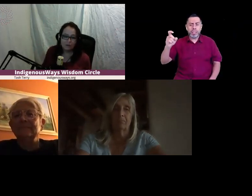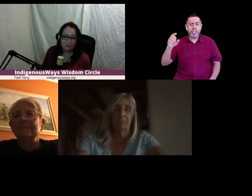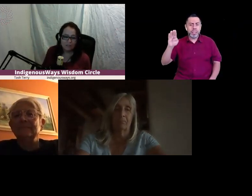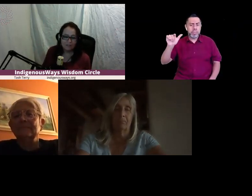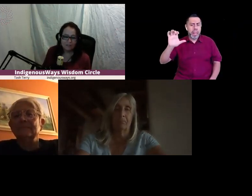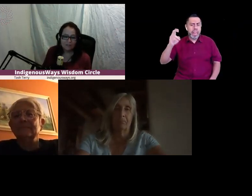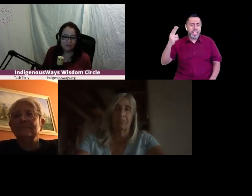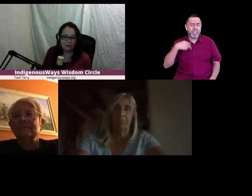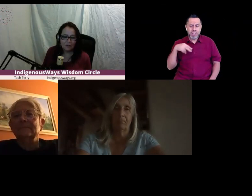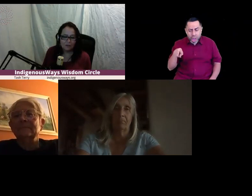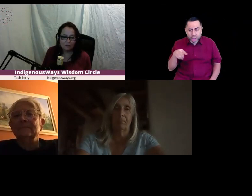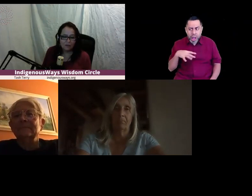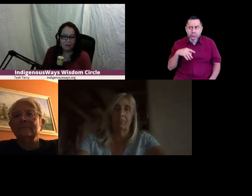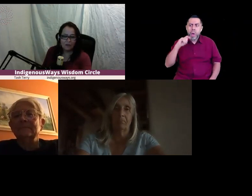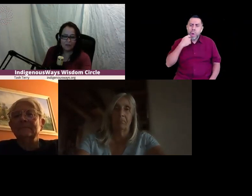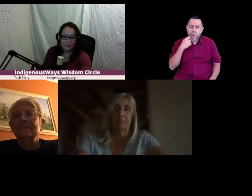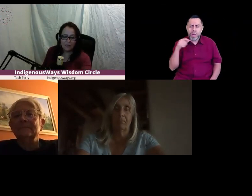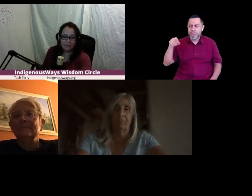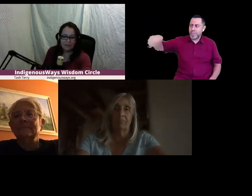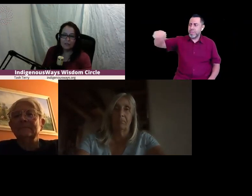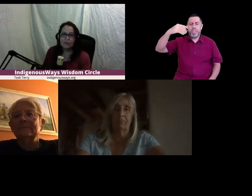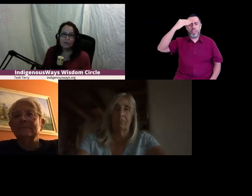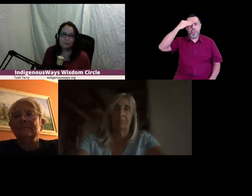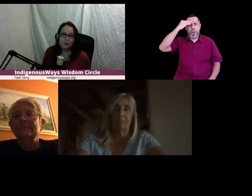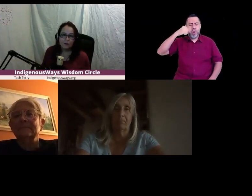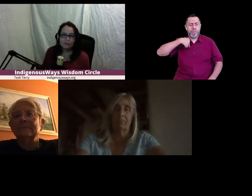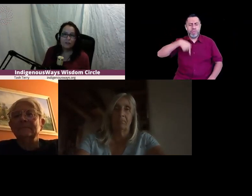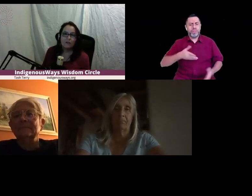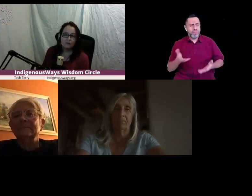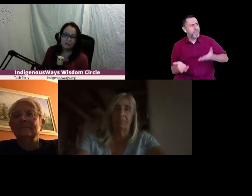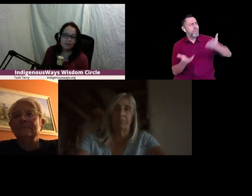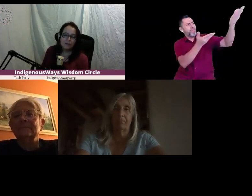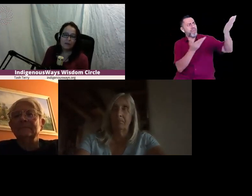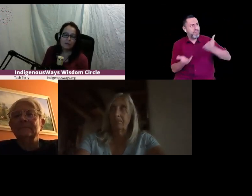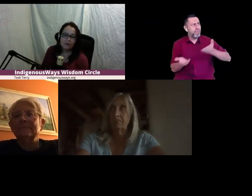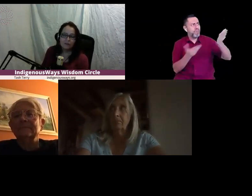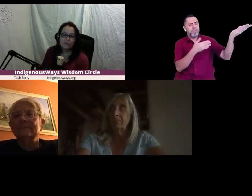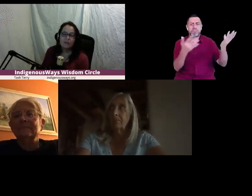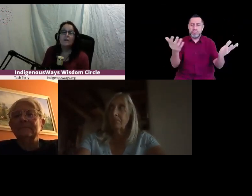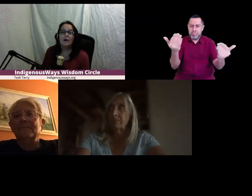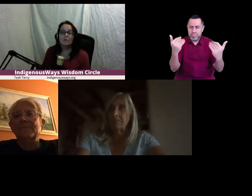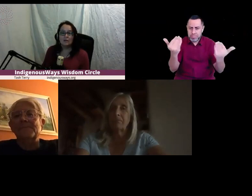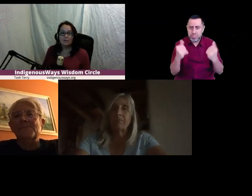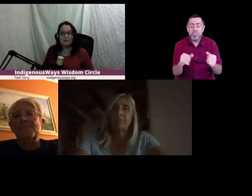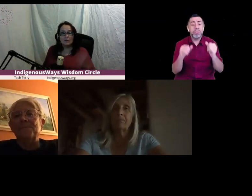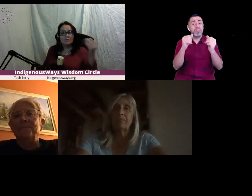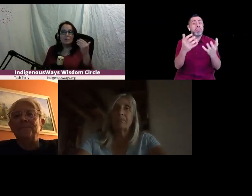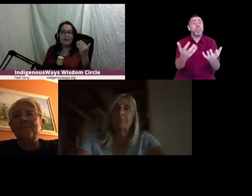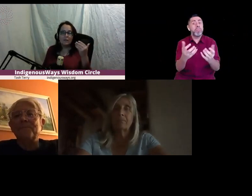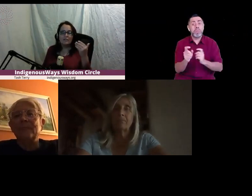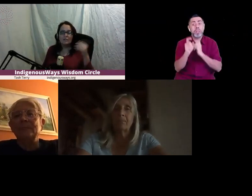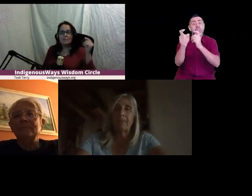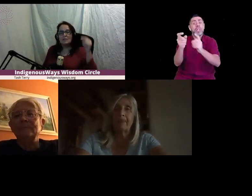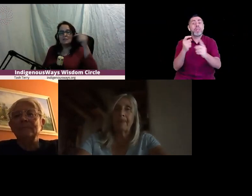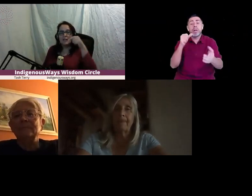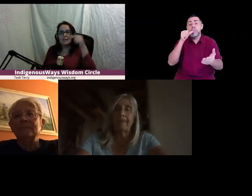know where our place is, so come on over. And you can also post through the mail, that works. We're going to be going up to Black